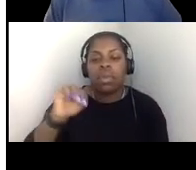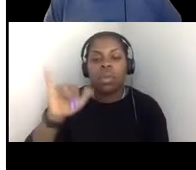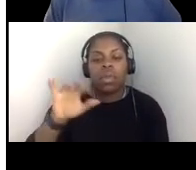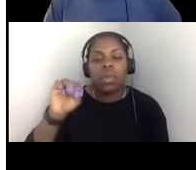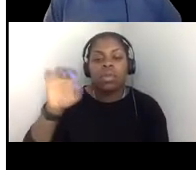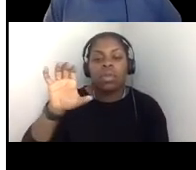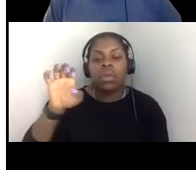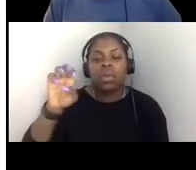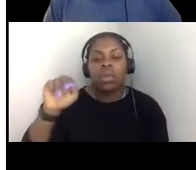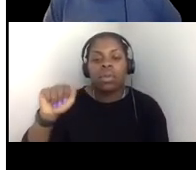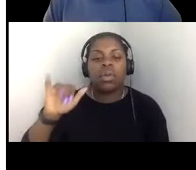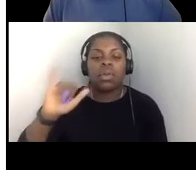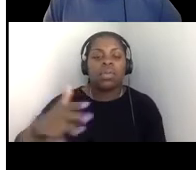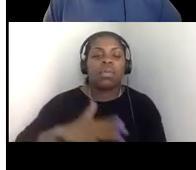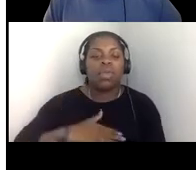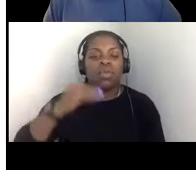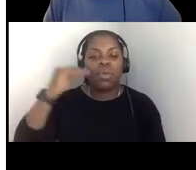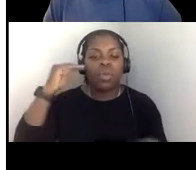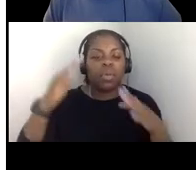we'll see later.